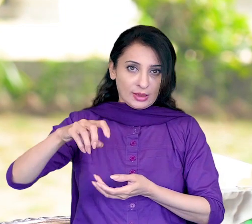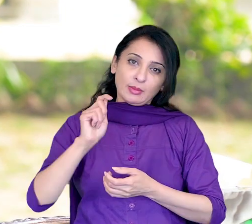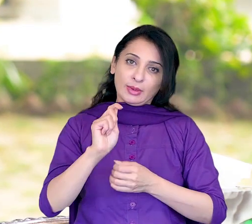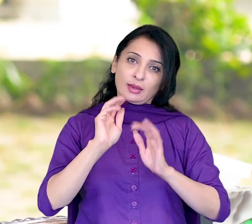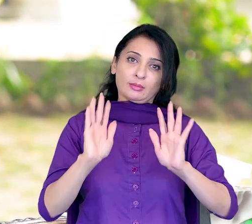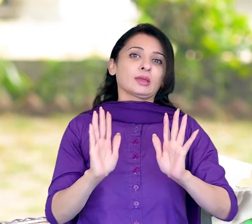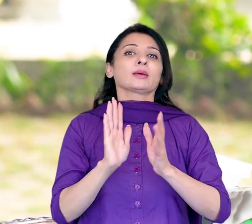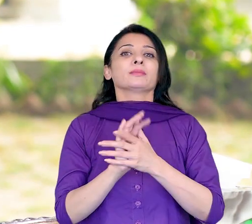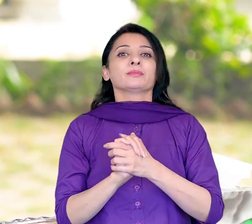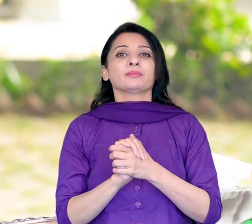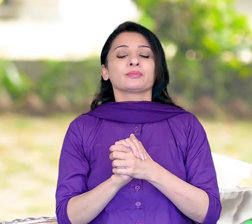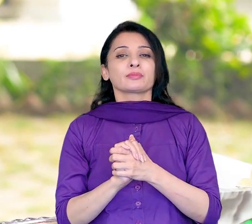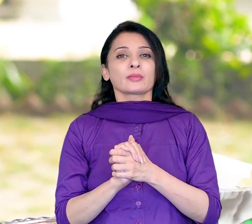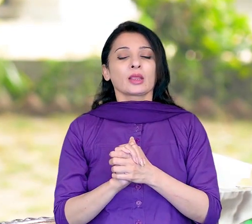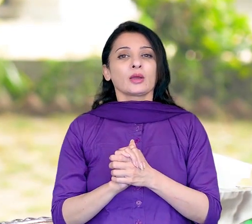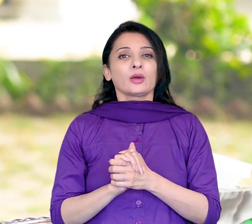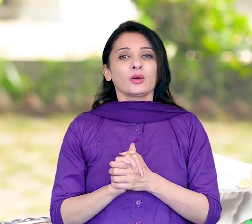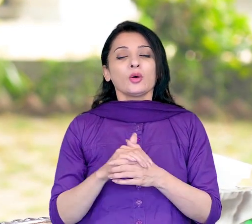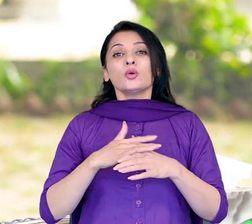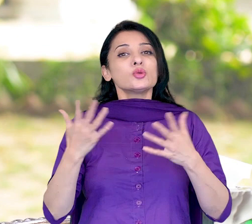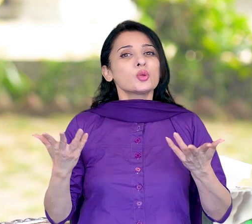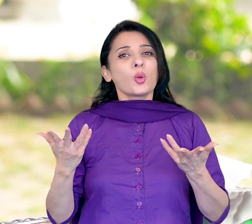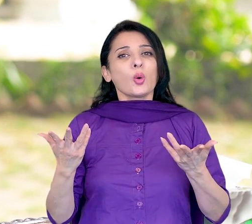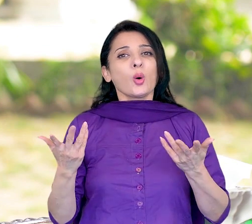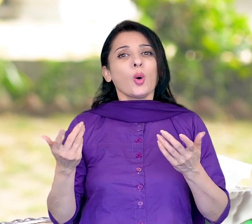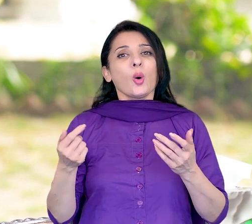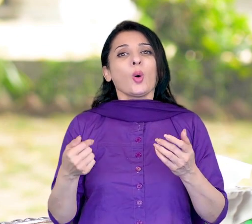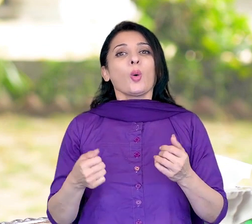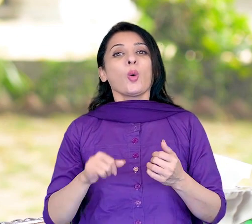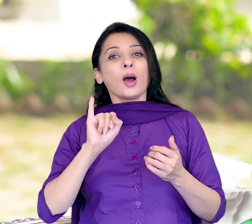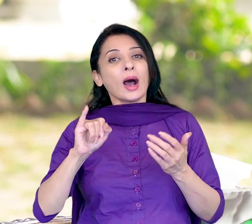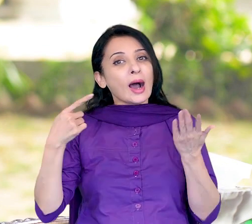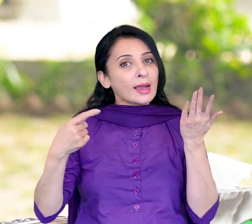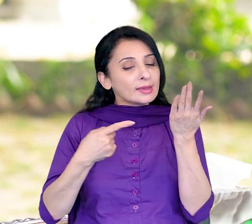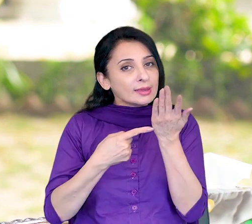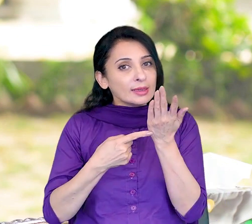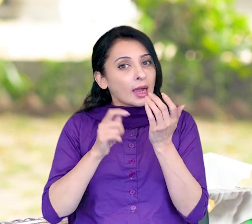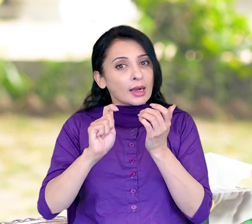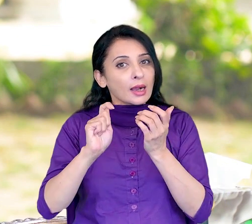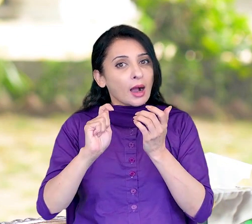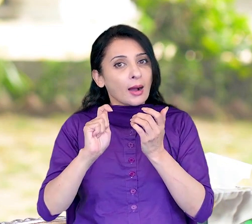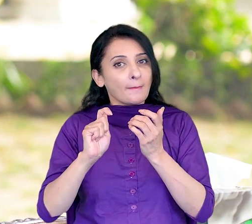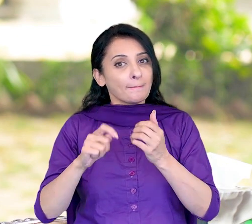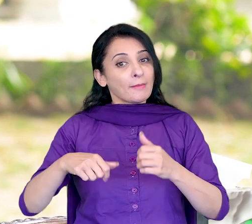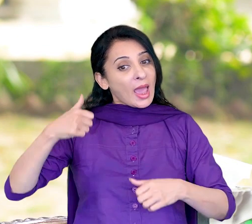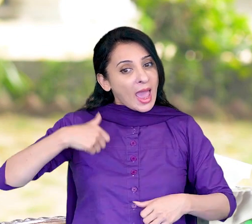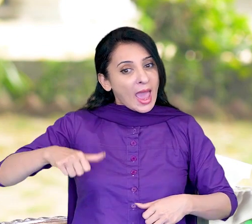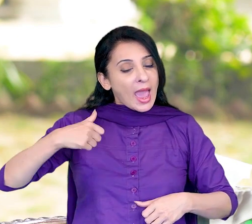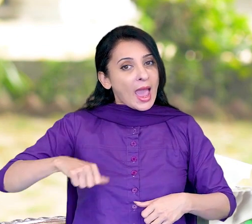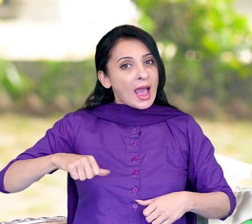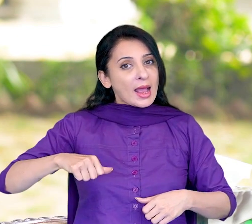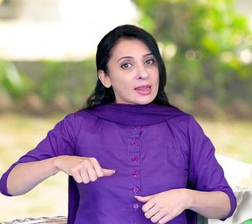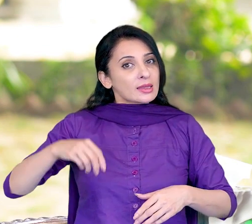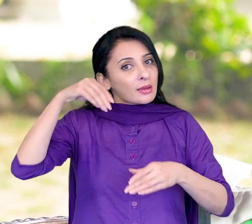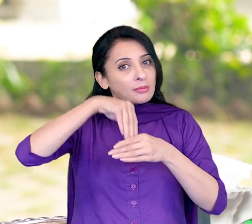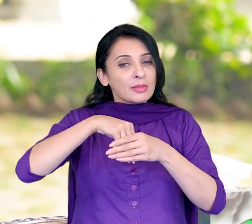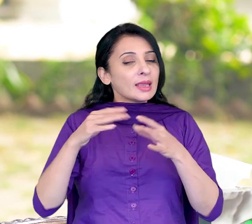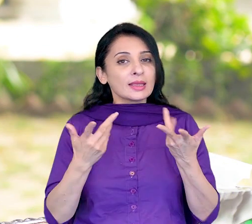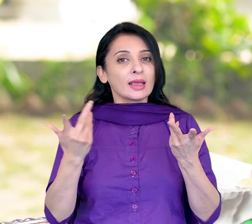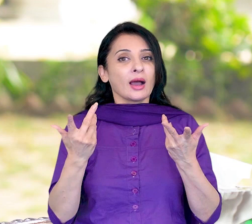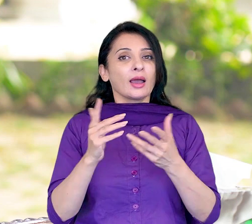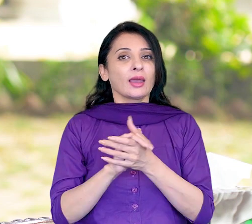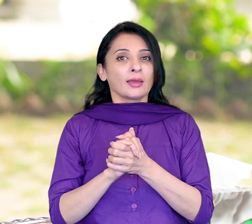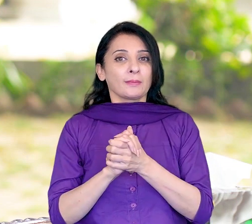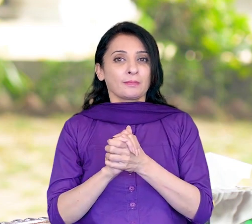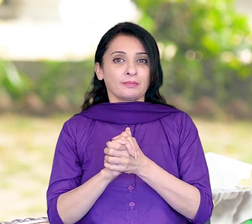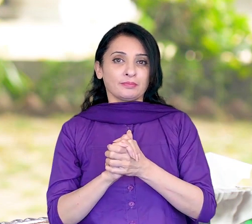the organizations. So what is the role of IT in healthcare, and what is